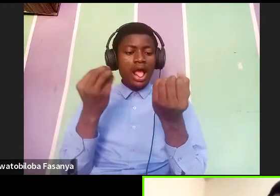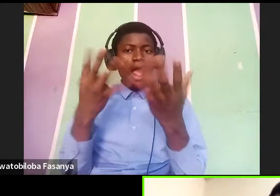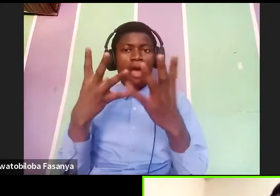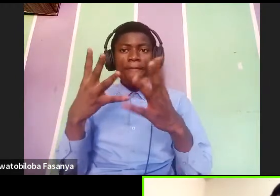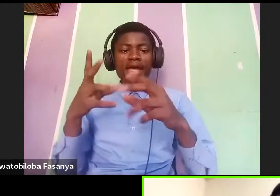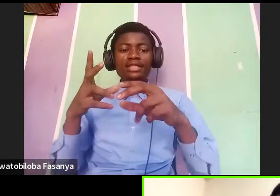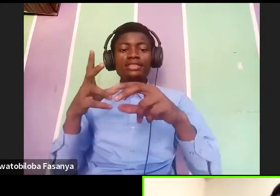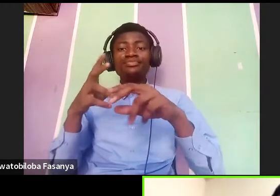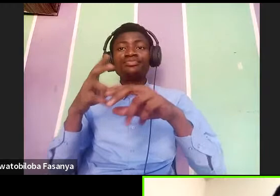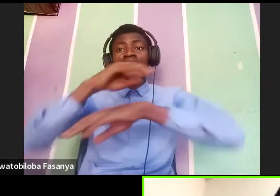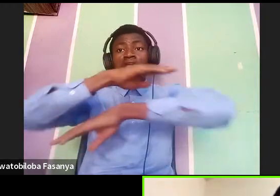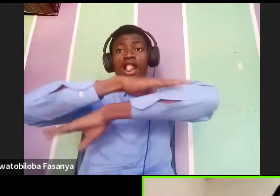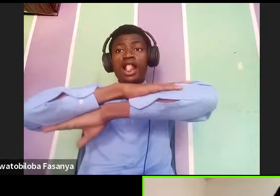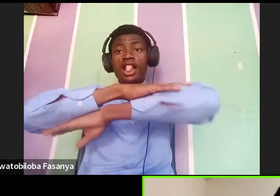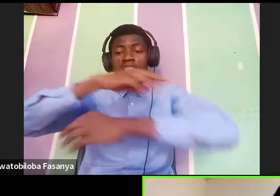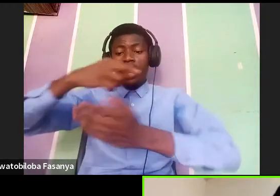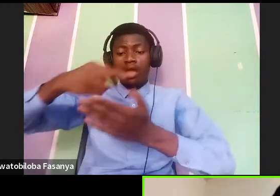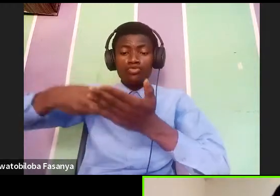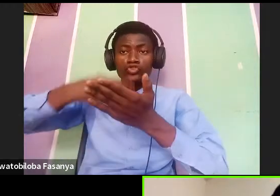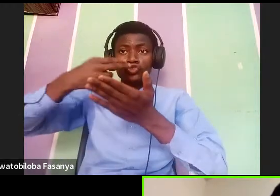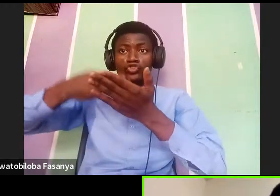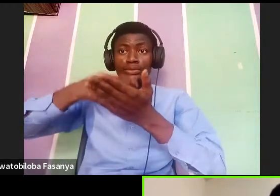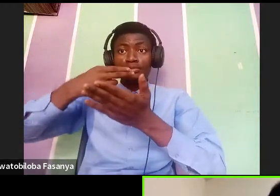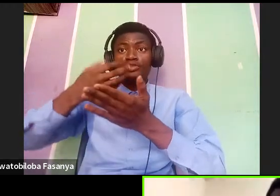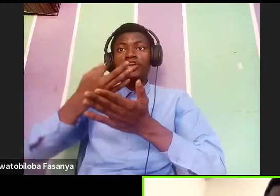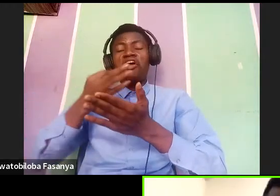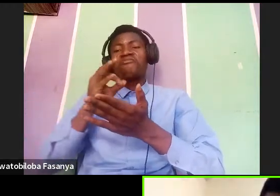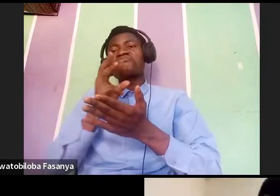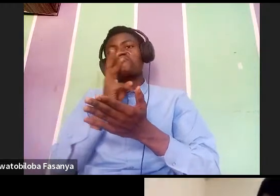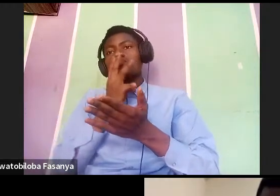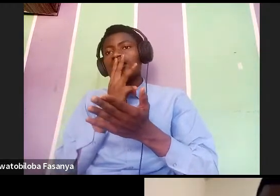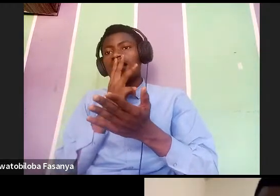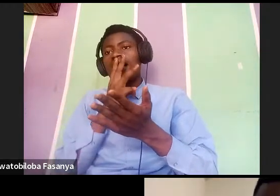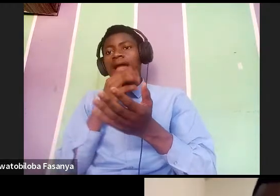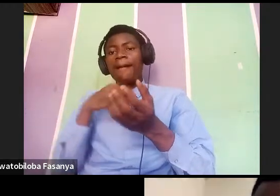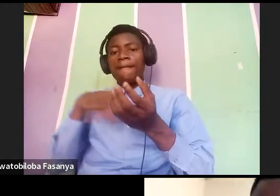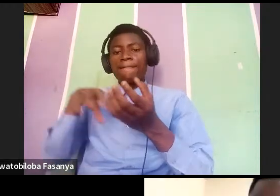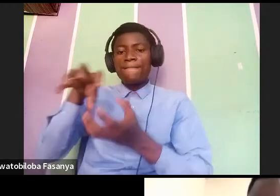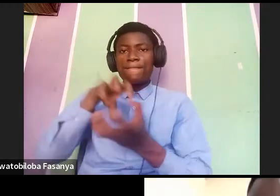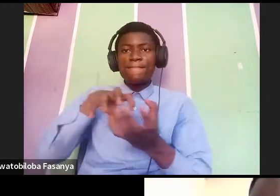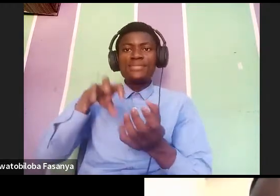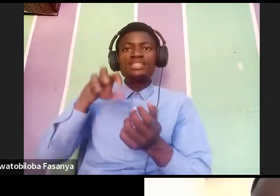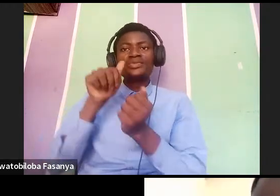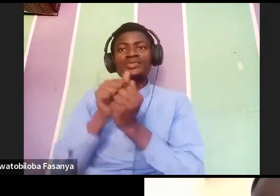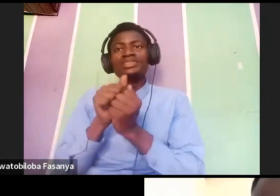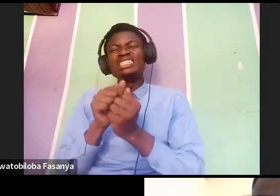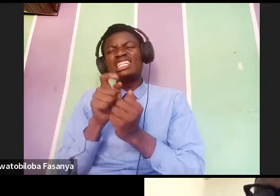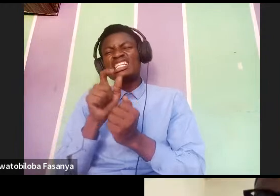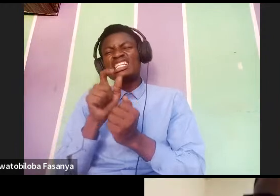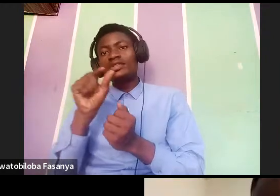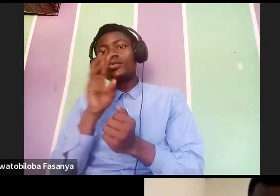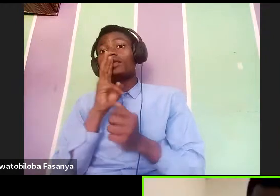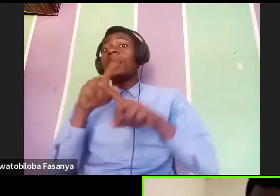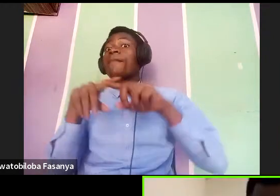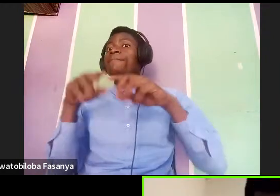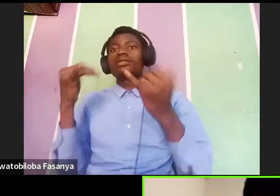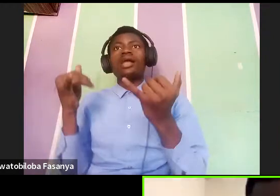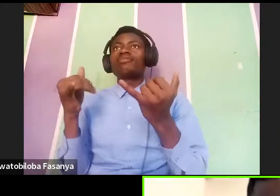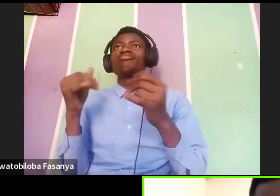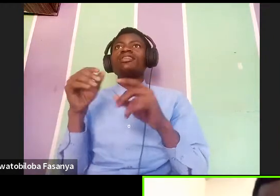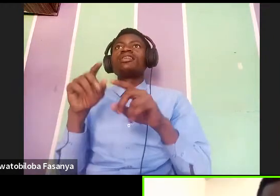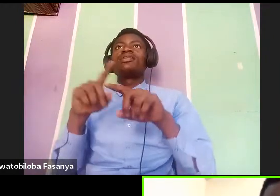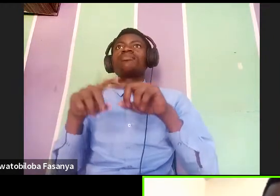then mix it in, is it a liter of water? Yeah, but now, of course, it now comes in a sachet, so there's a...